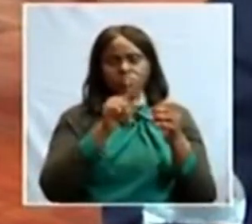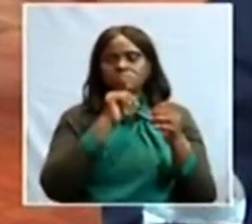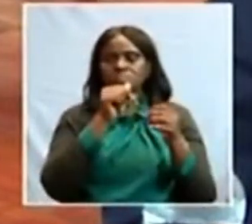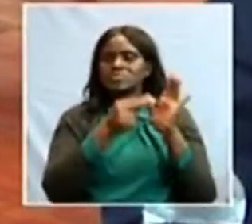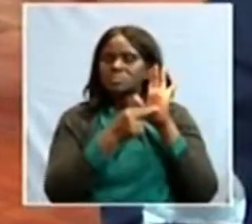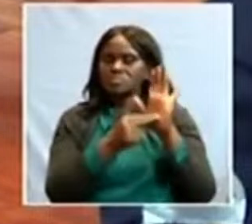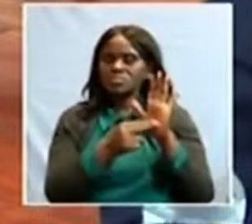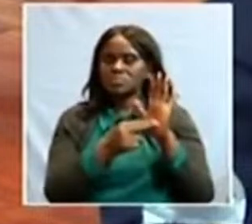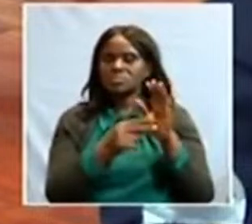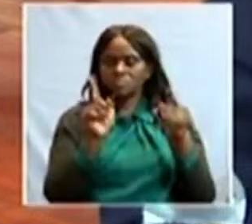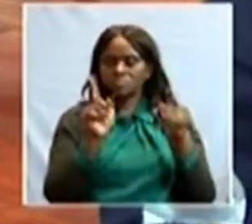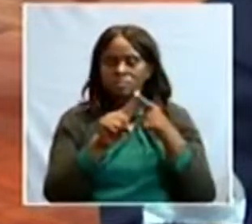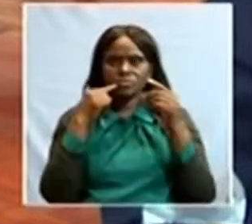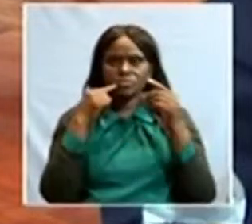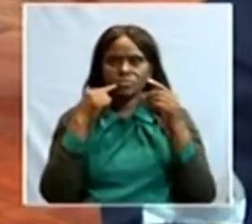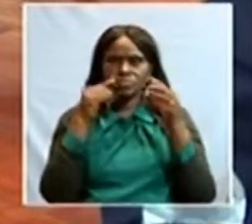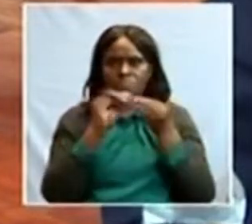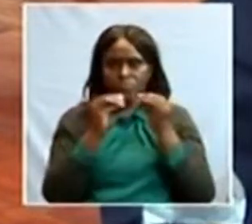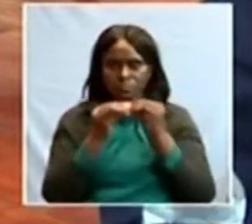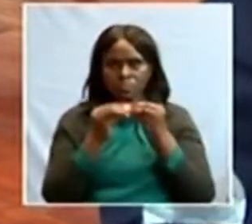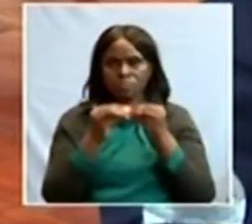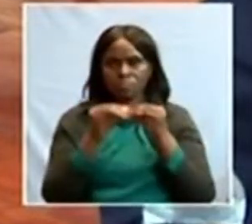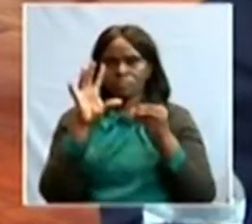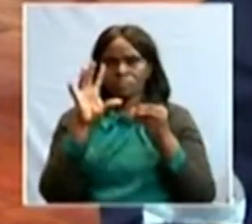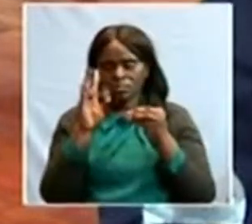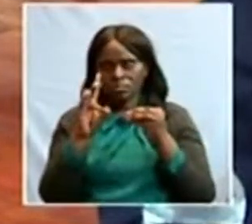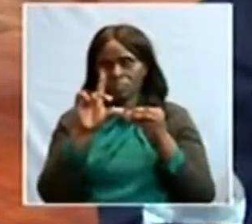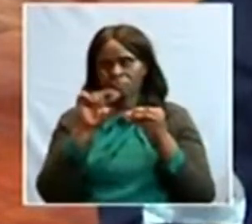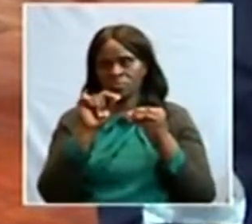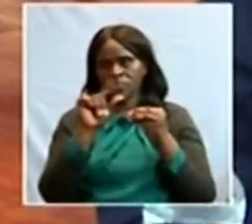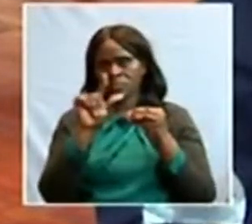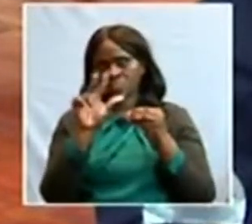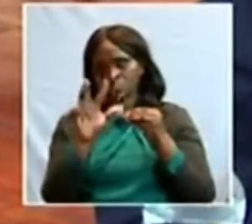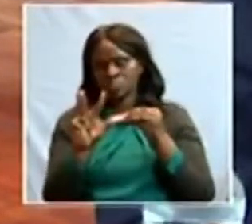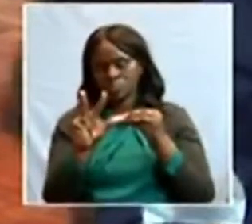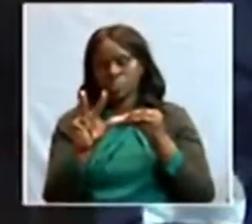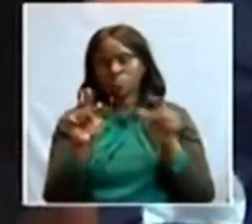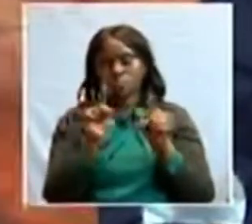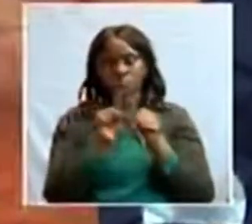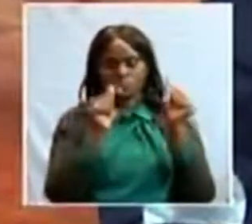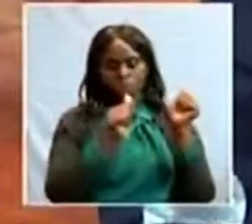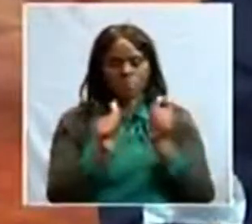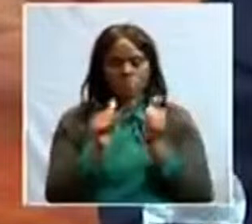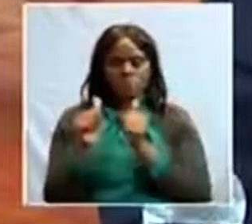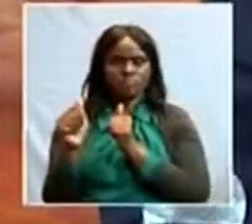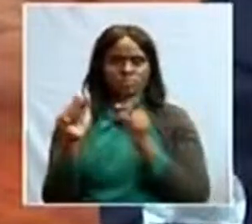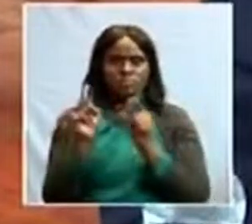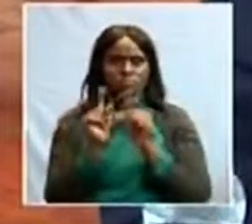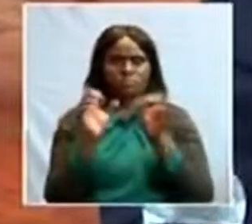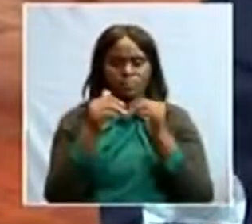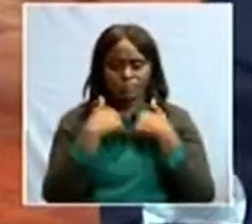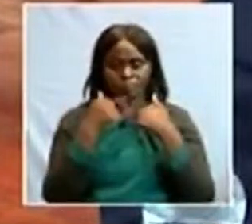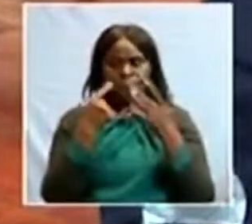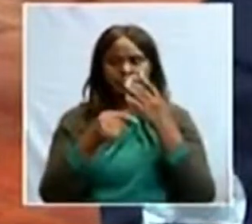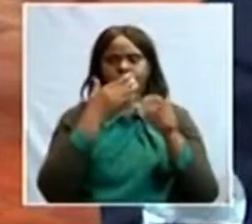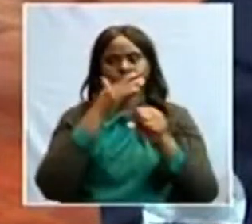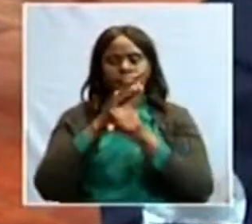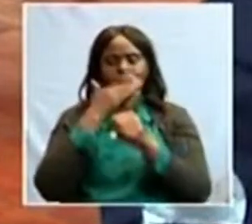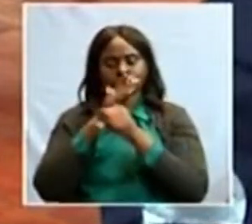privy to the circular number 7 of 2023. Action taken. The council has